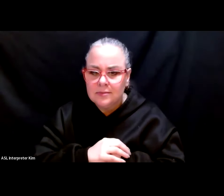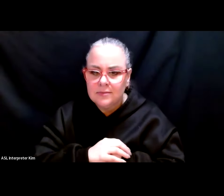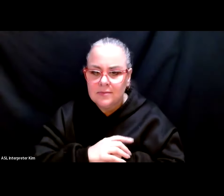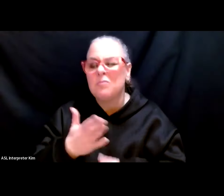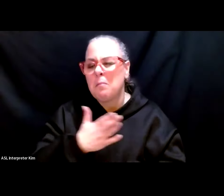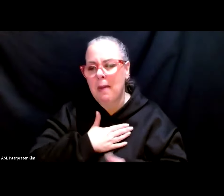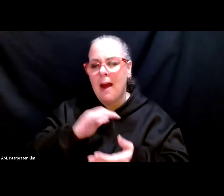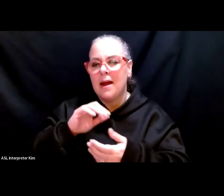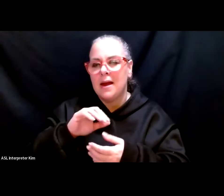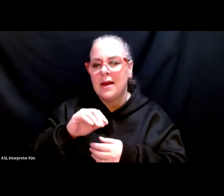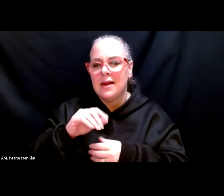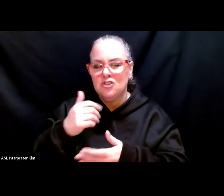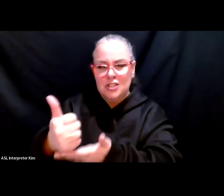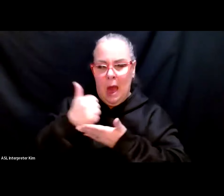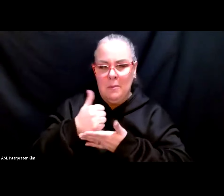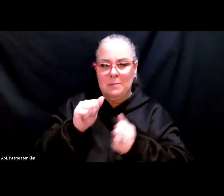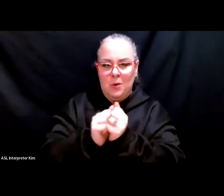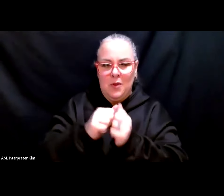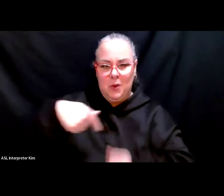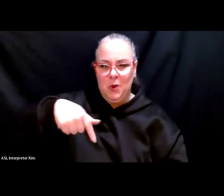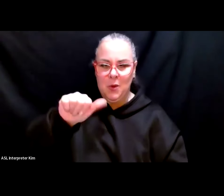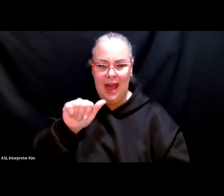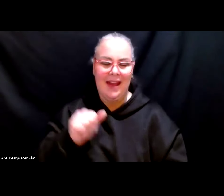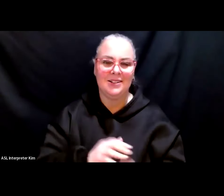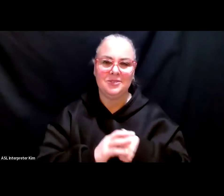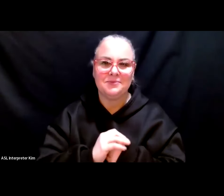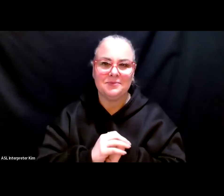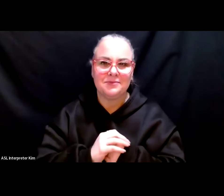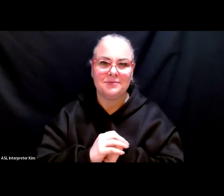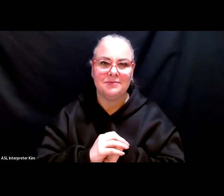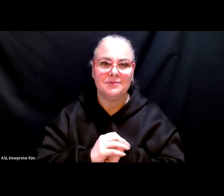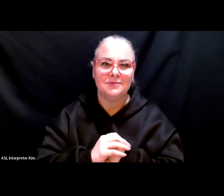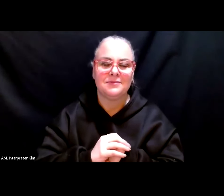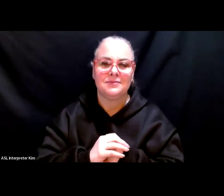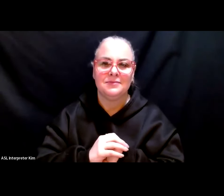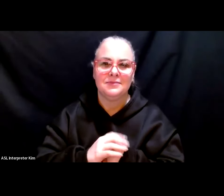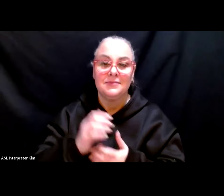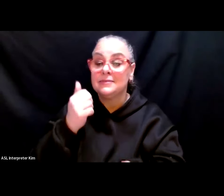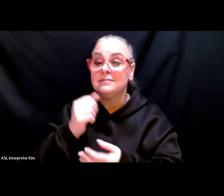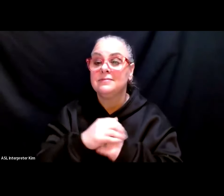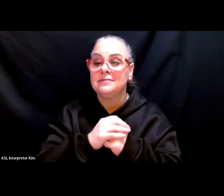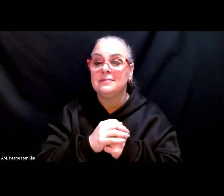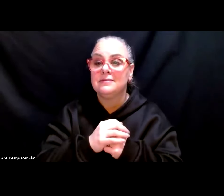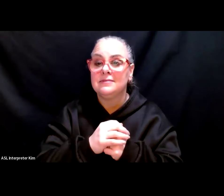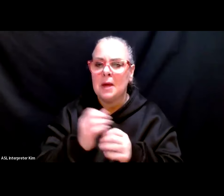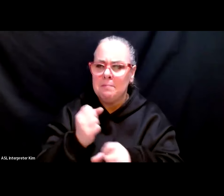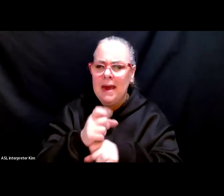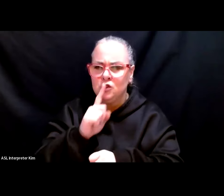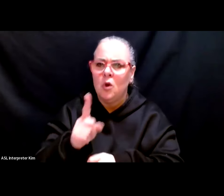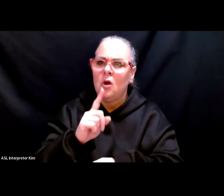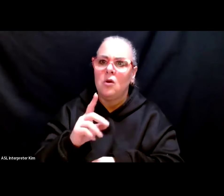my partner in this Q&A session and helping me just making sure that we identify those who have questions.